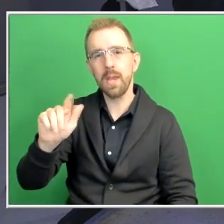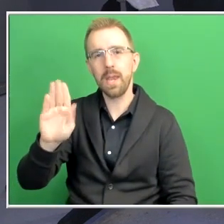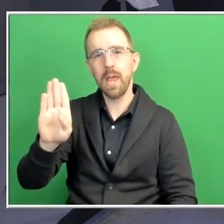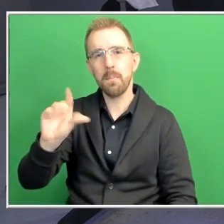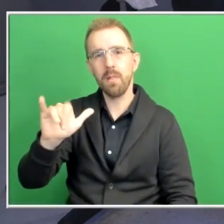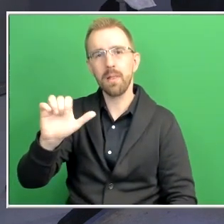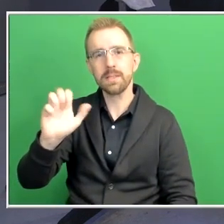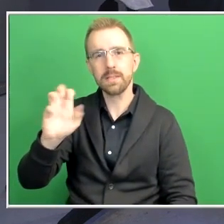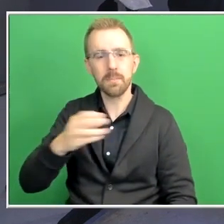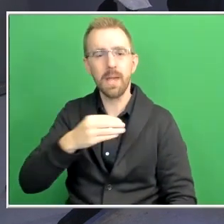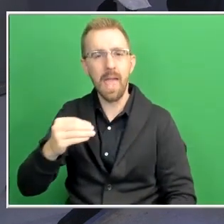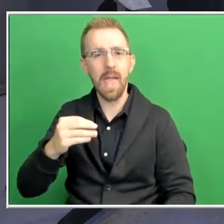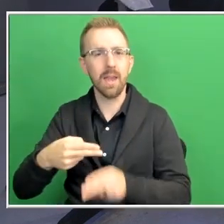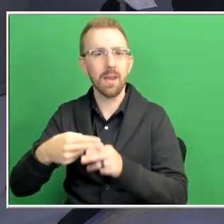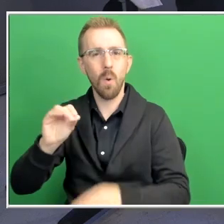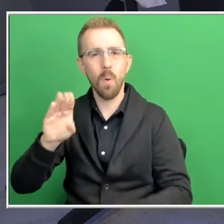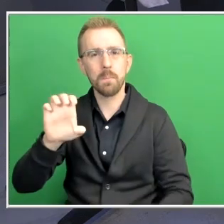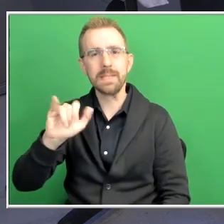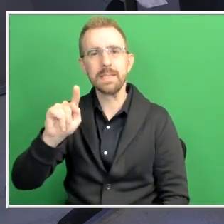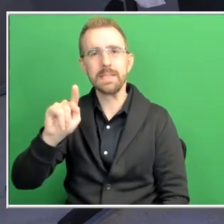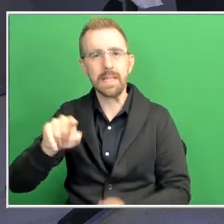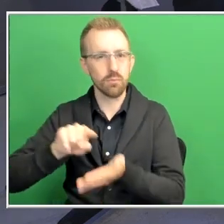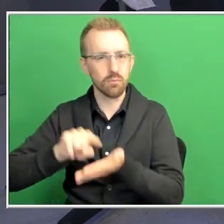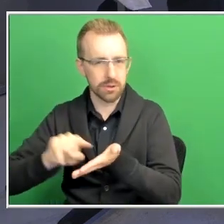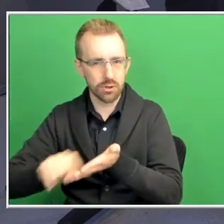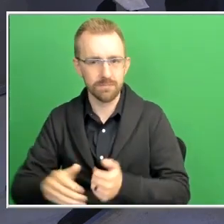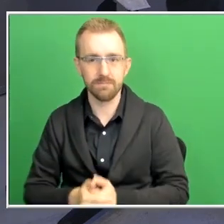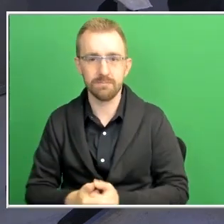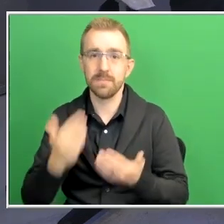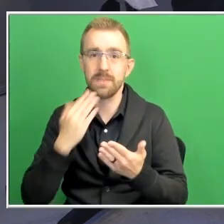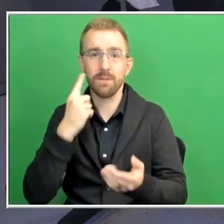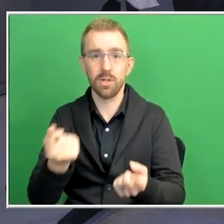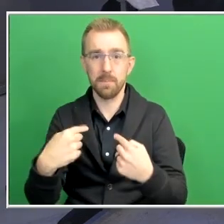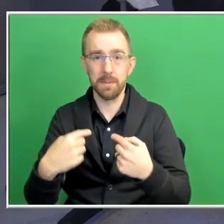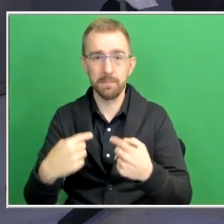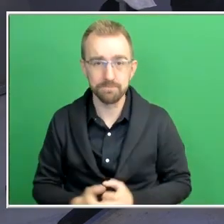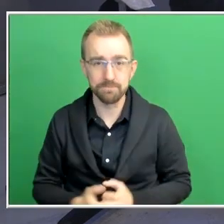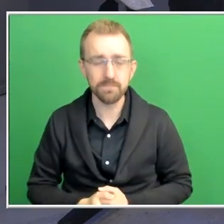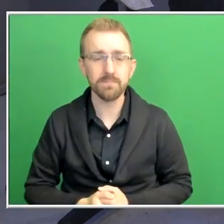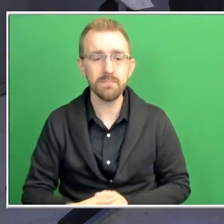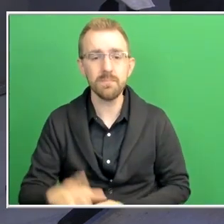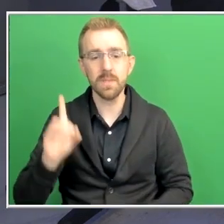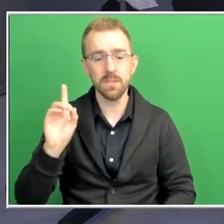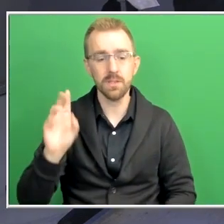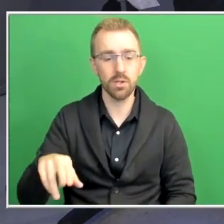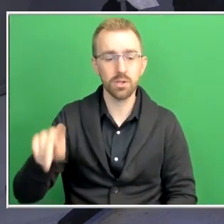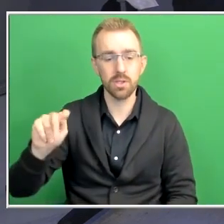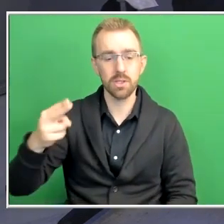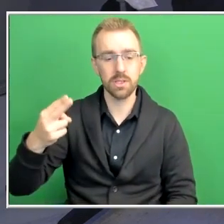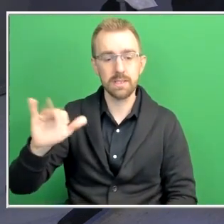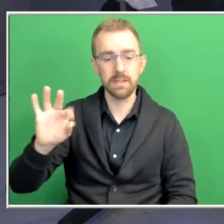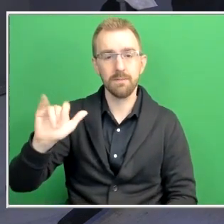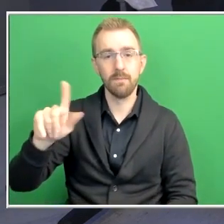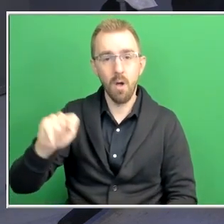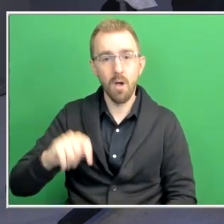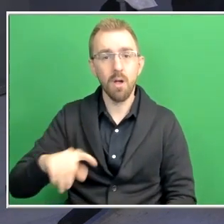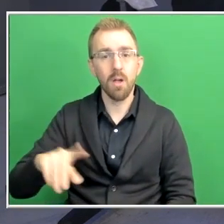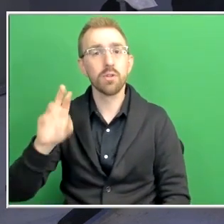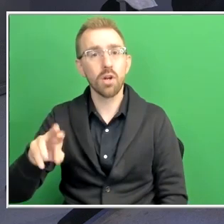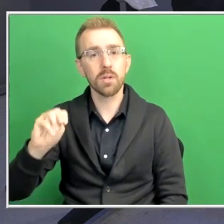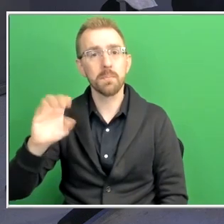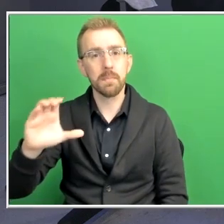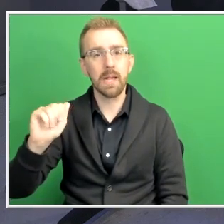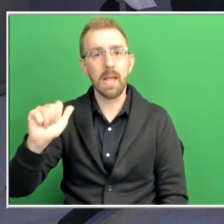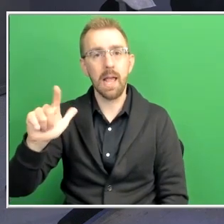Research. Thanks, everybody, for being here this morning. Appreciate having you. Good morning. All right, Dr. Tifo, Dr. McAllister, the conclusion of this study was